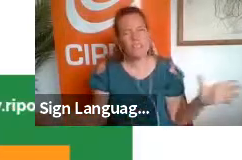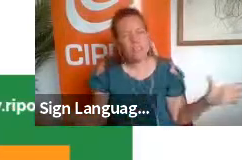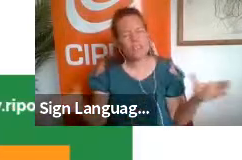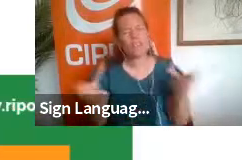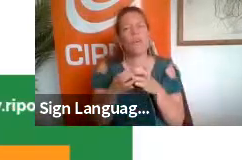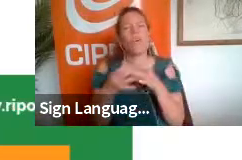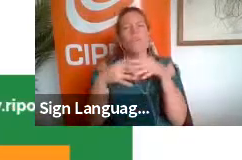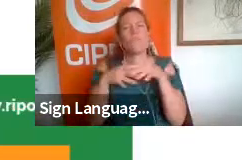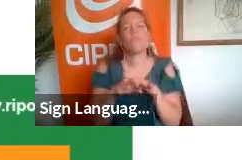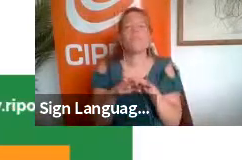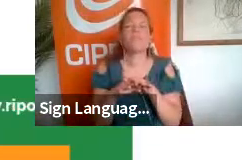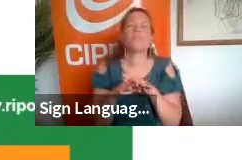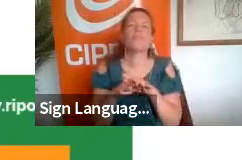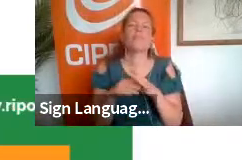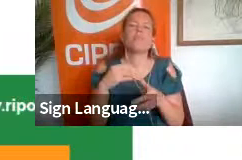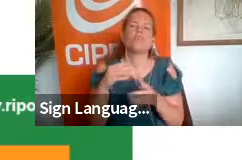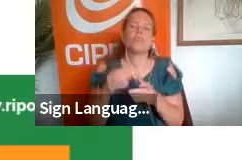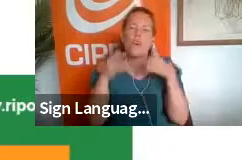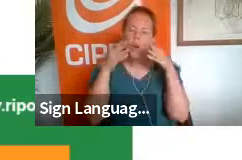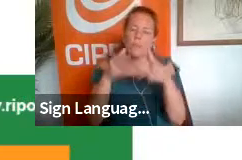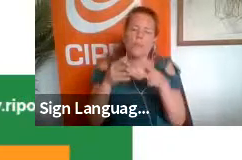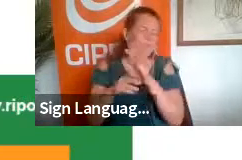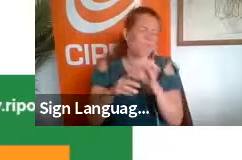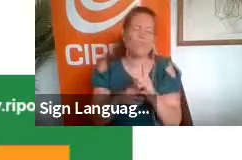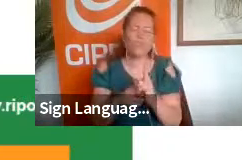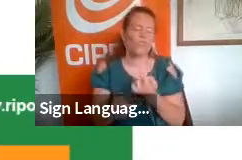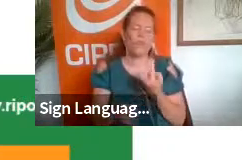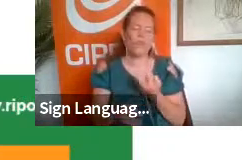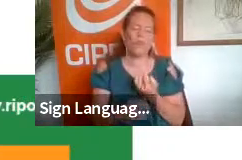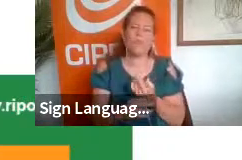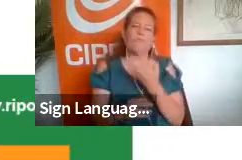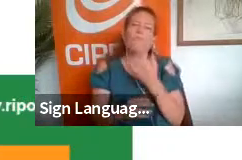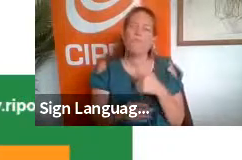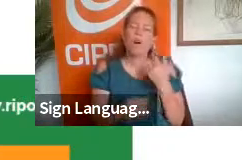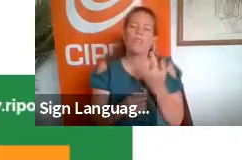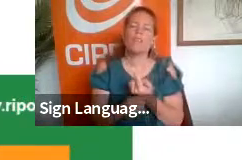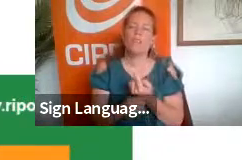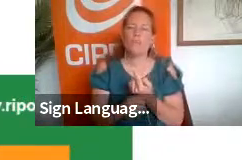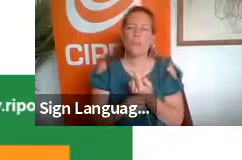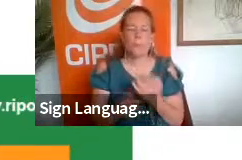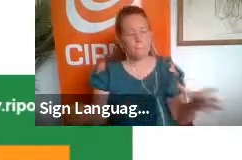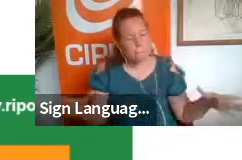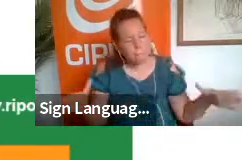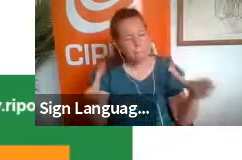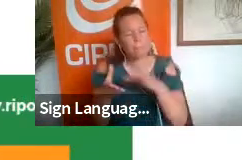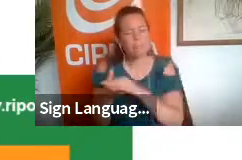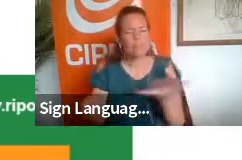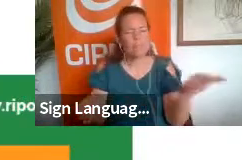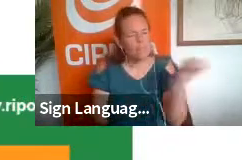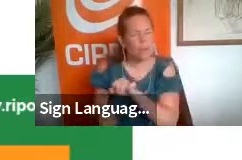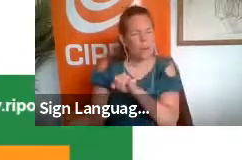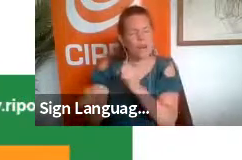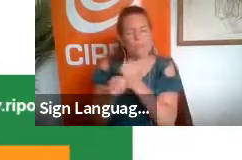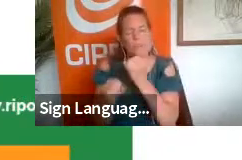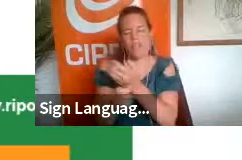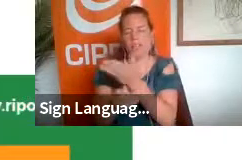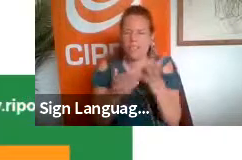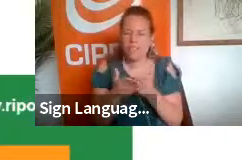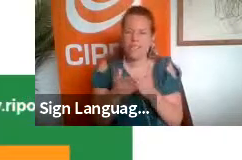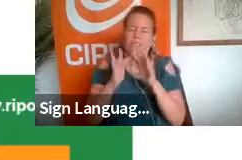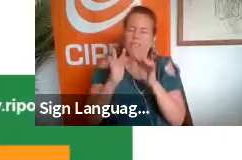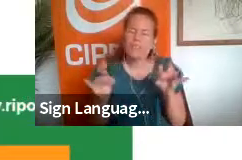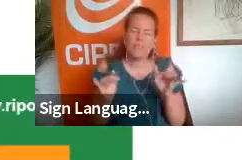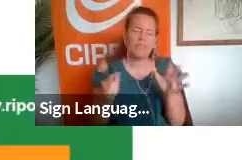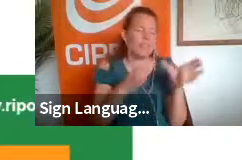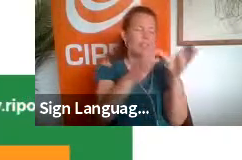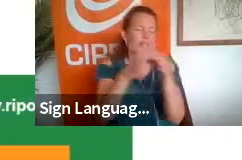paradigm initiative platform, but we want it to be a space where we collaborate with different actors, different organizations in addressing